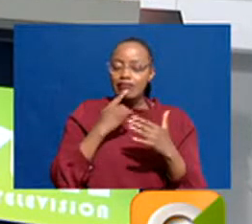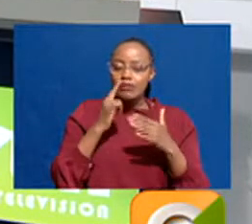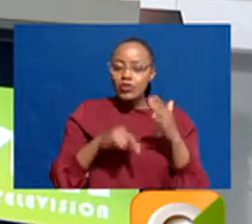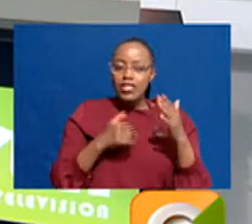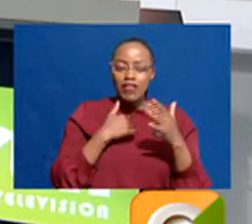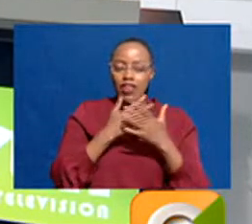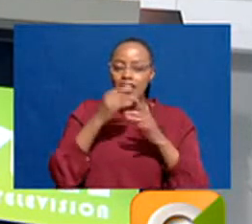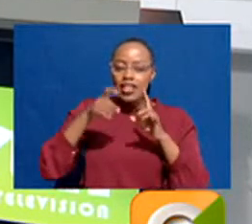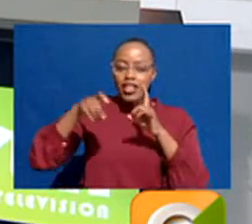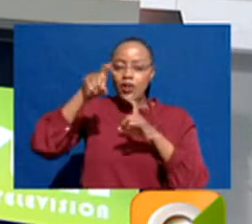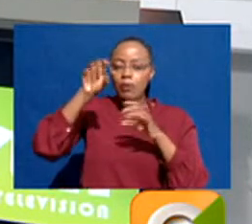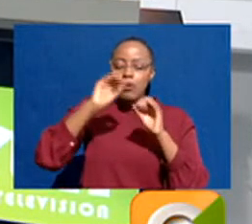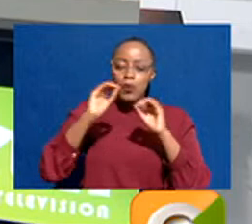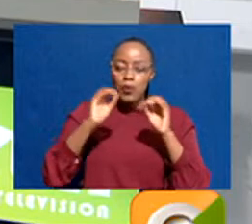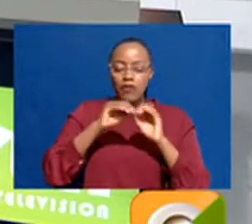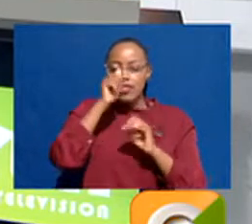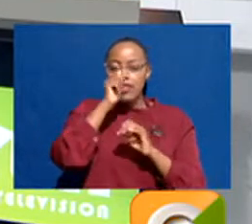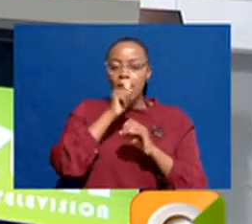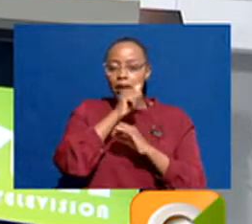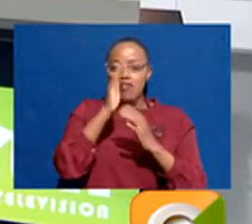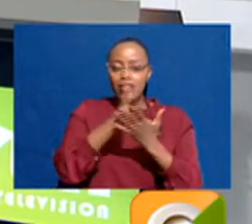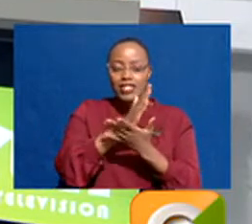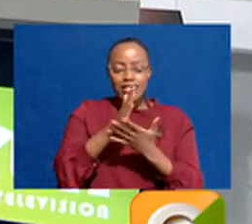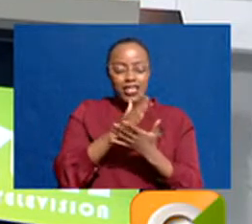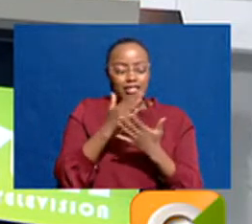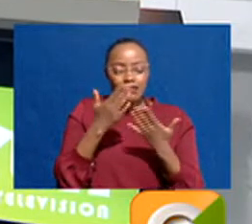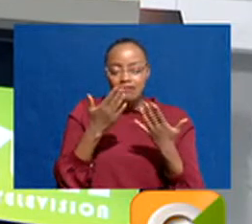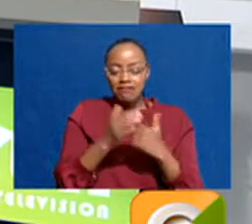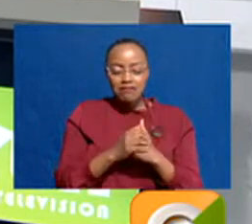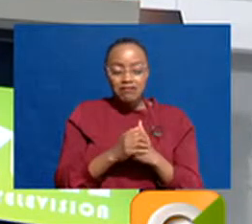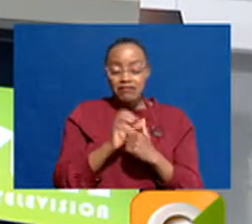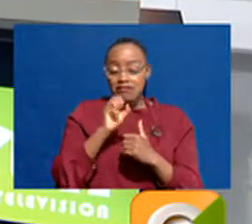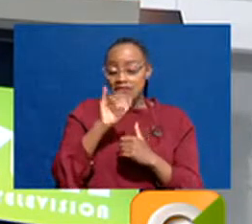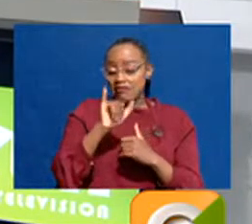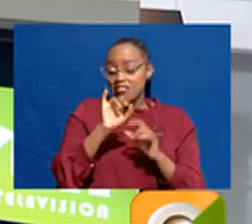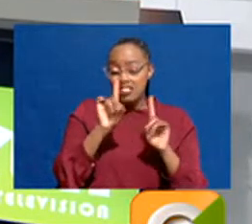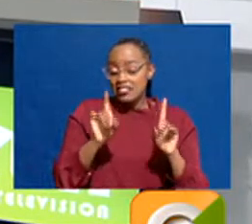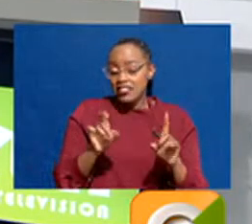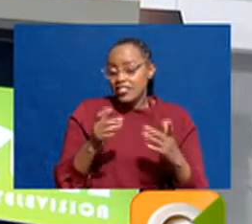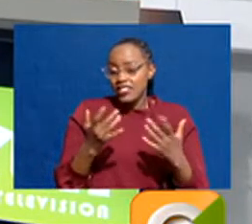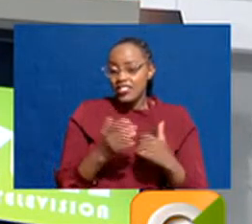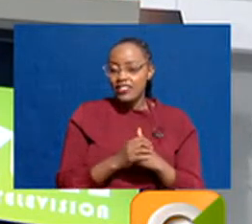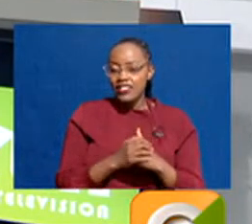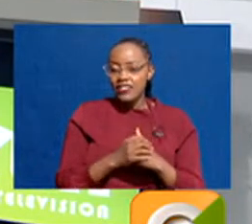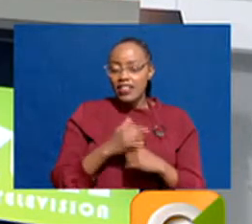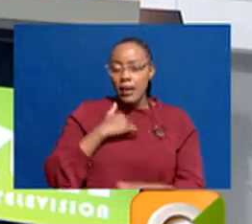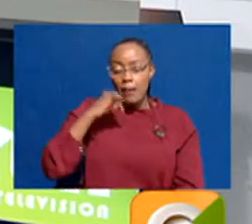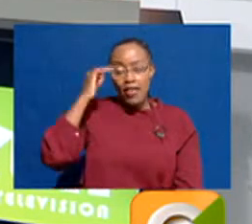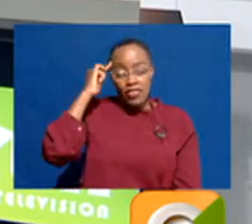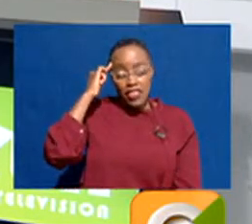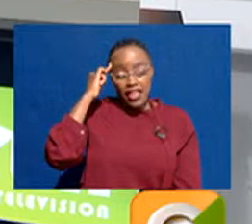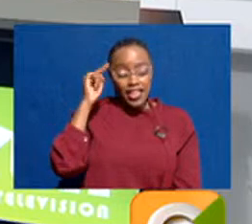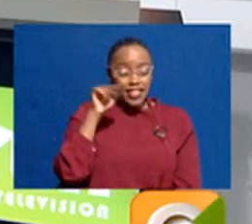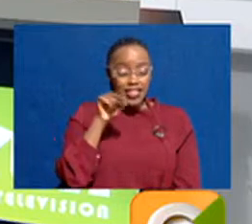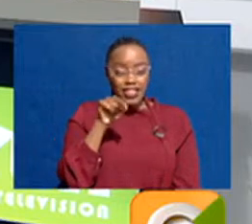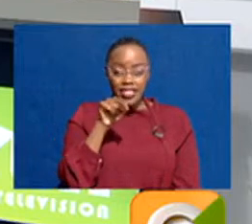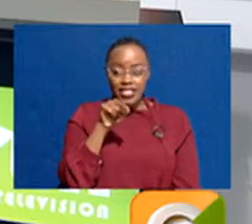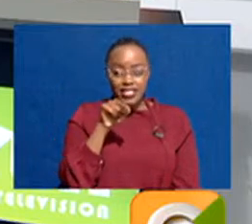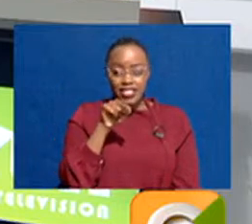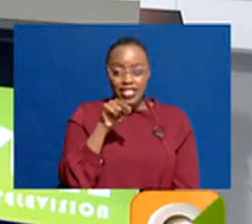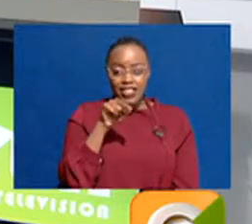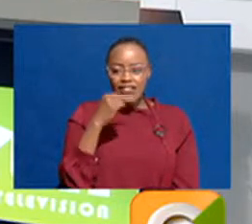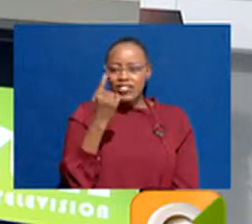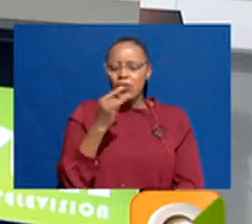are no increments happening in the private sector. What do you say? I think it's not,